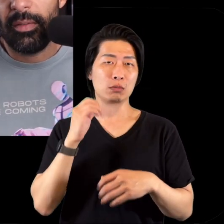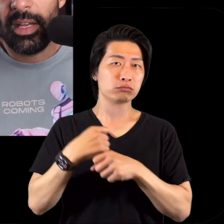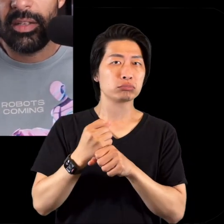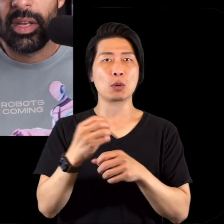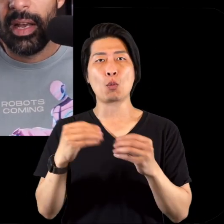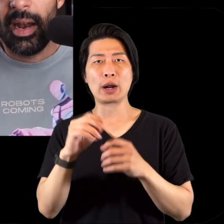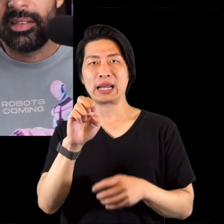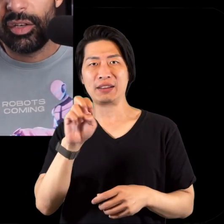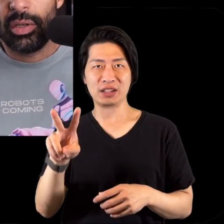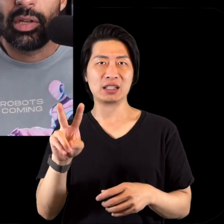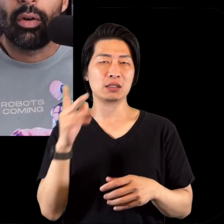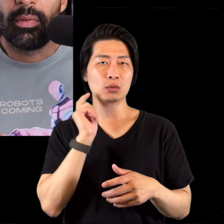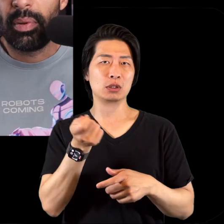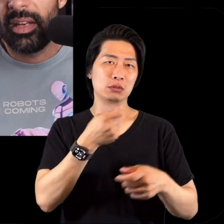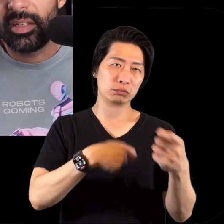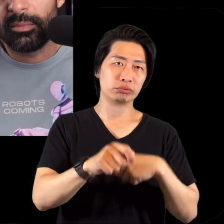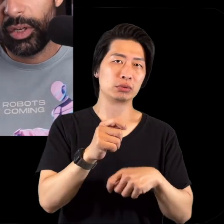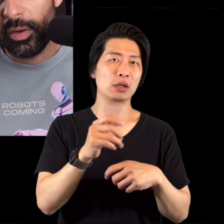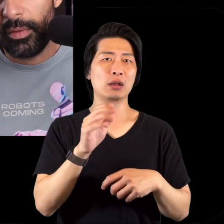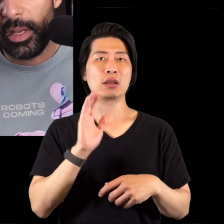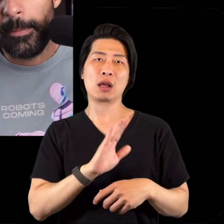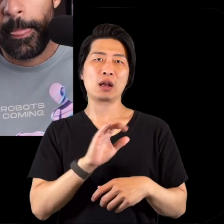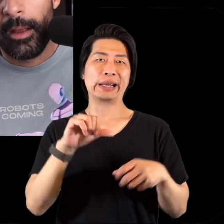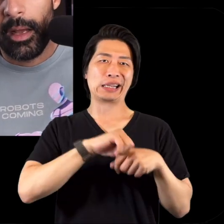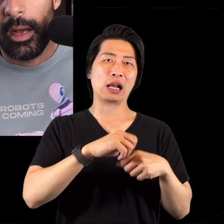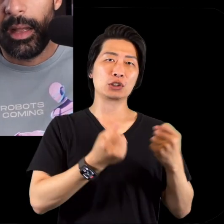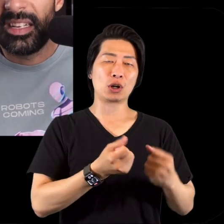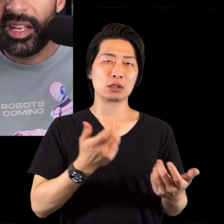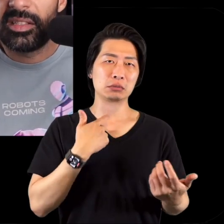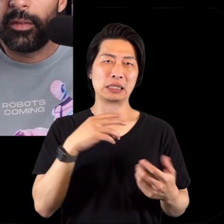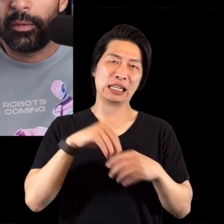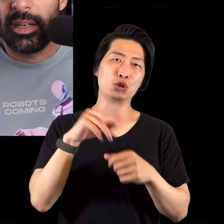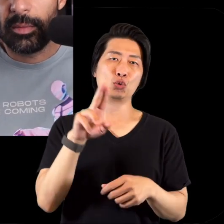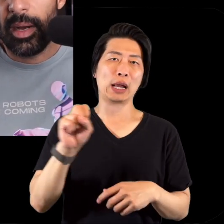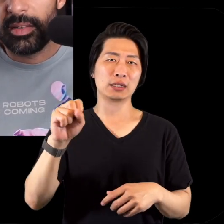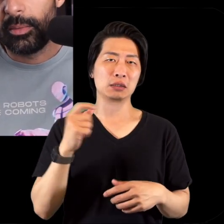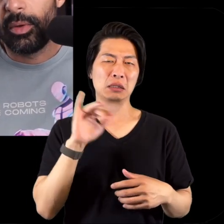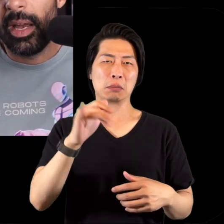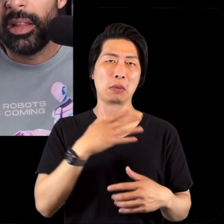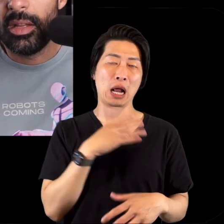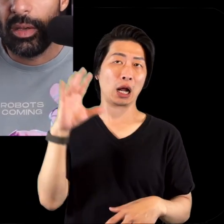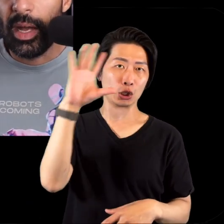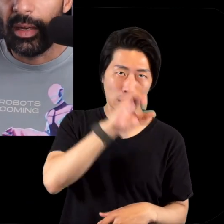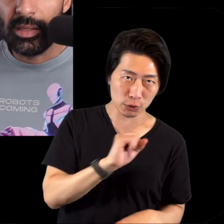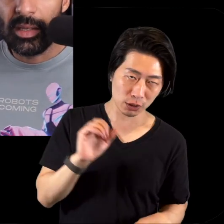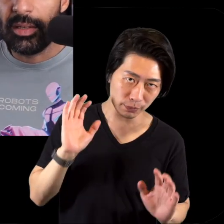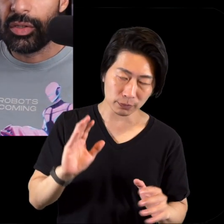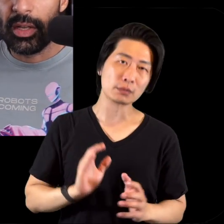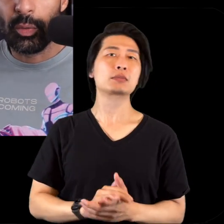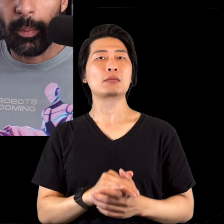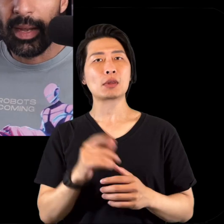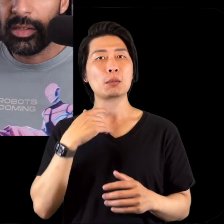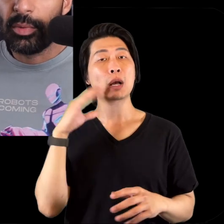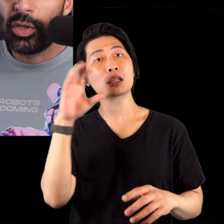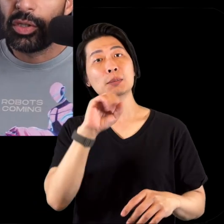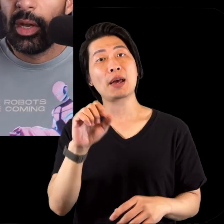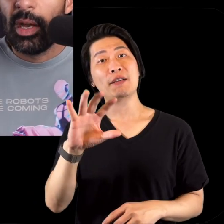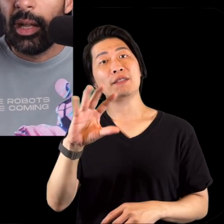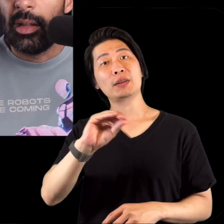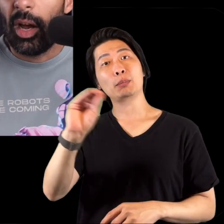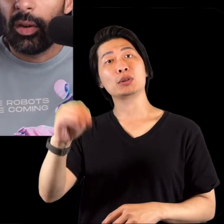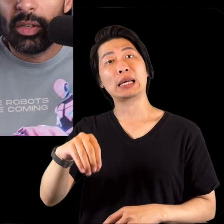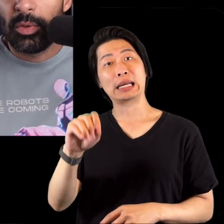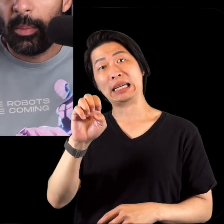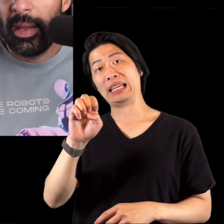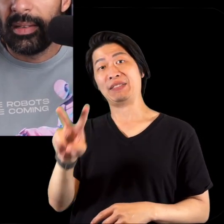create EVs and essentially try to replace as much of the existing fleet as possible in the United States. So that's one of my assumptions.